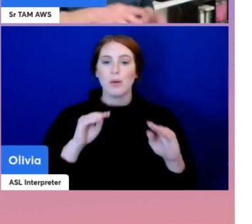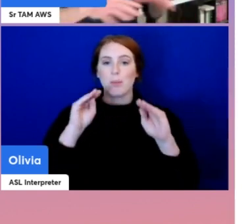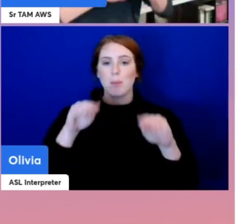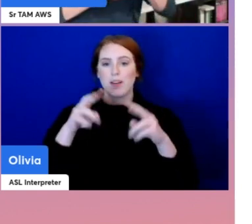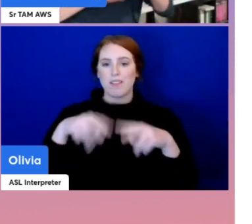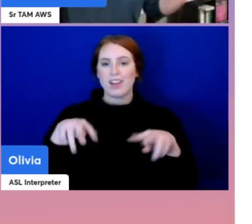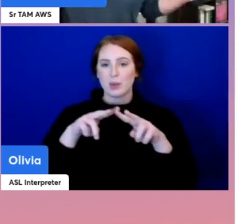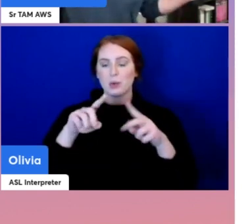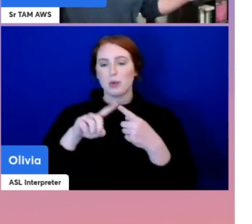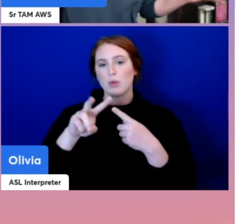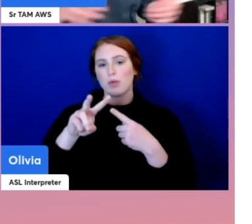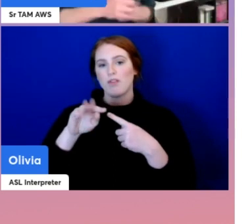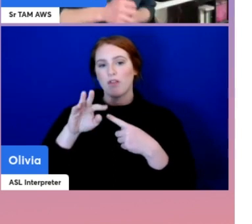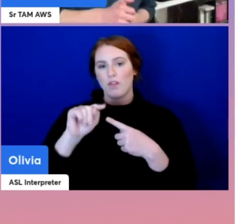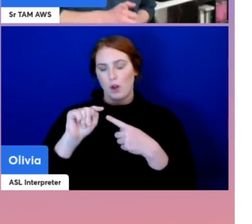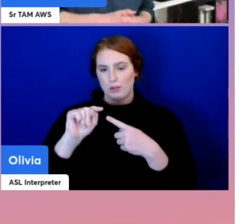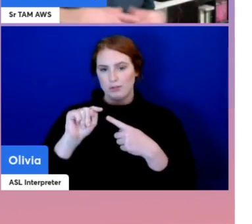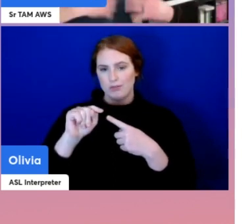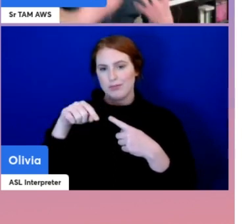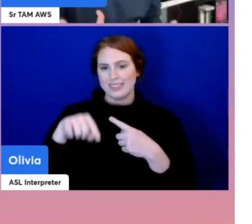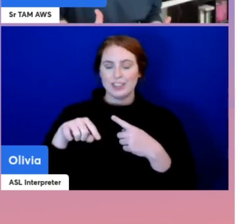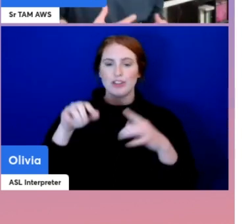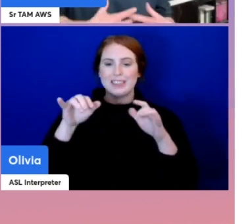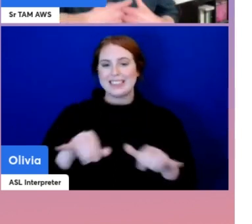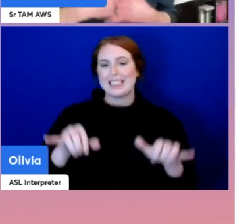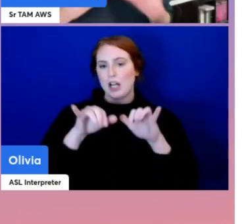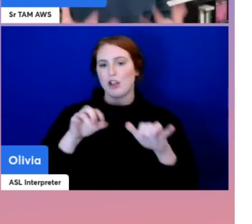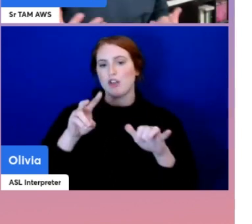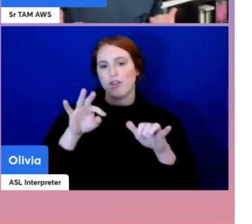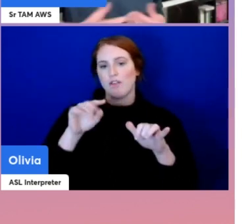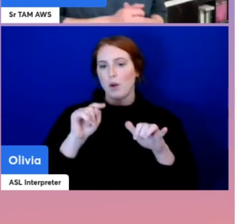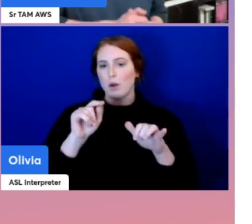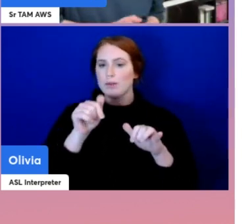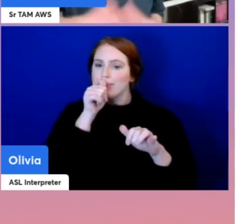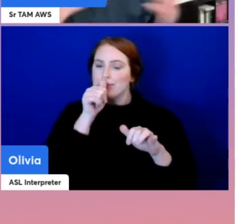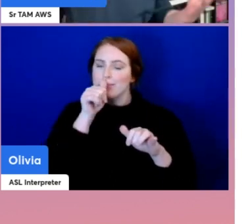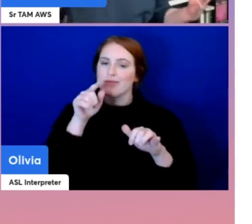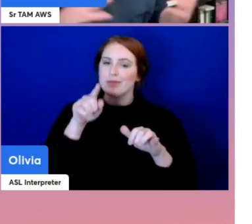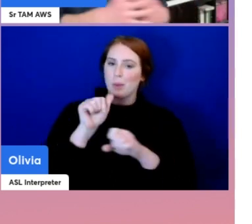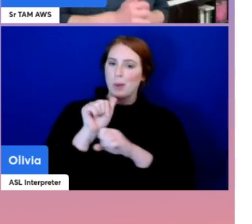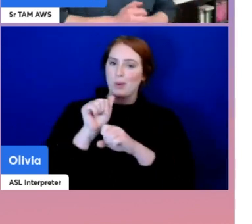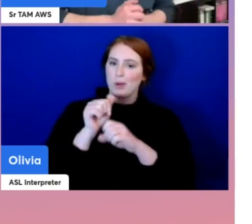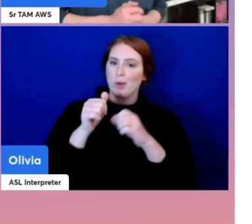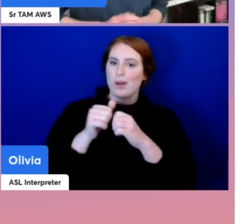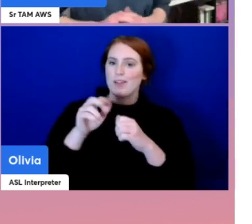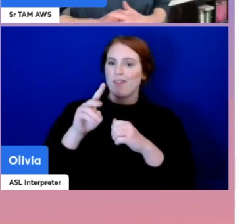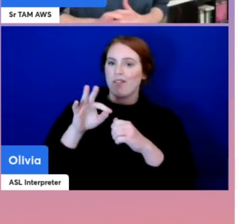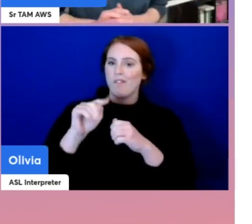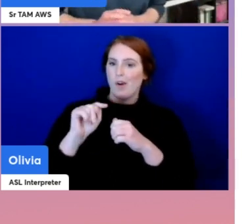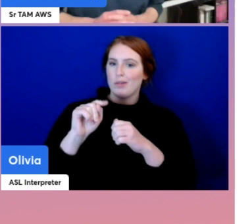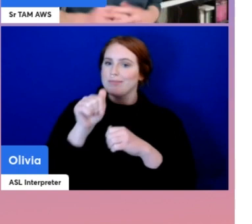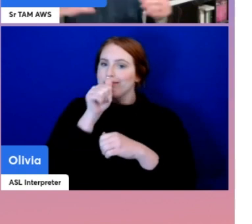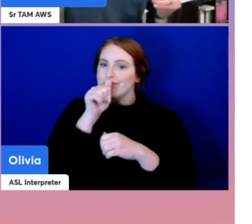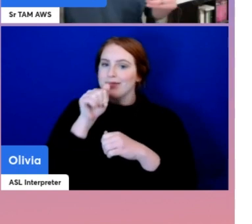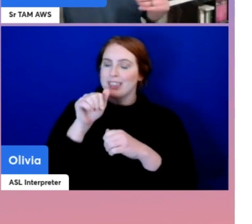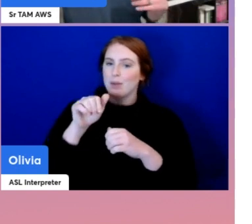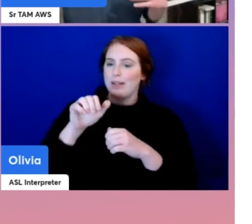itself. These are just standard Vault secrets. If you've been working with Vault as a secrets engine, this is going to look very old